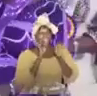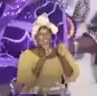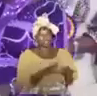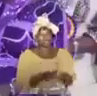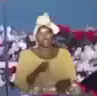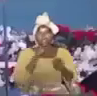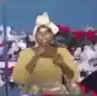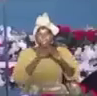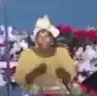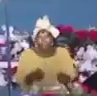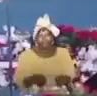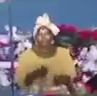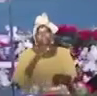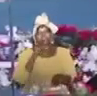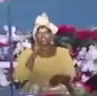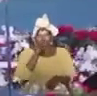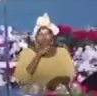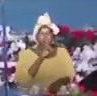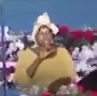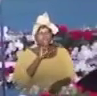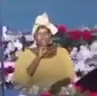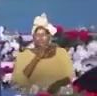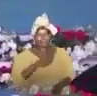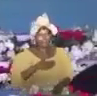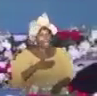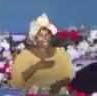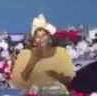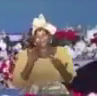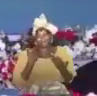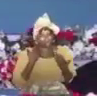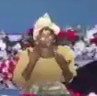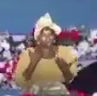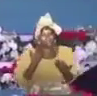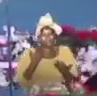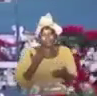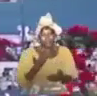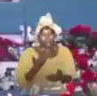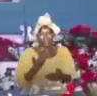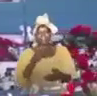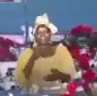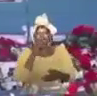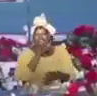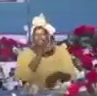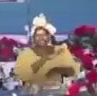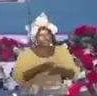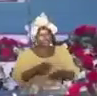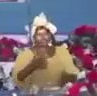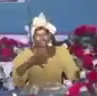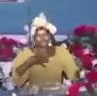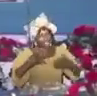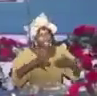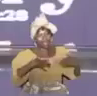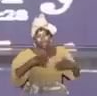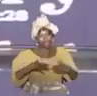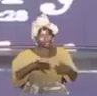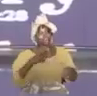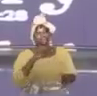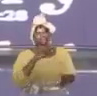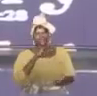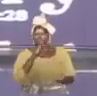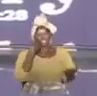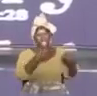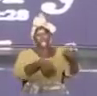but I hate you. You are not my tribe. You are not this. Arguing there will only be, you will be recording calamity upon